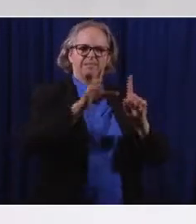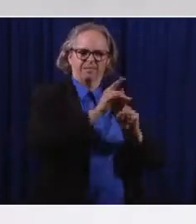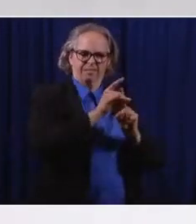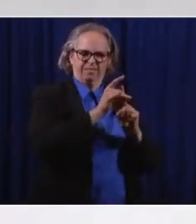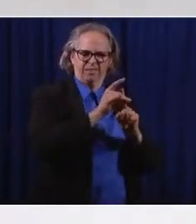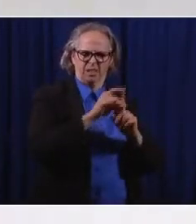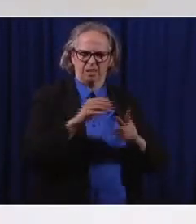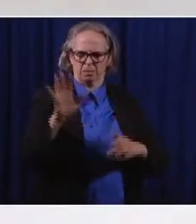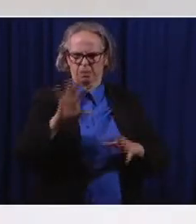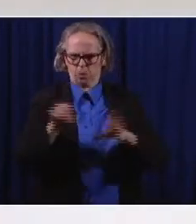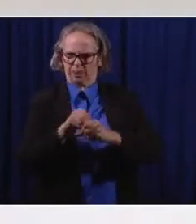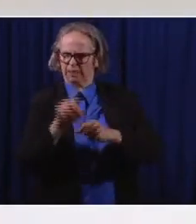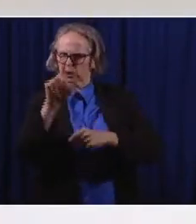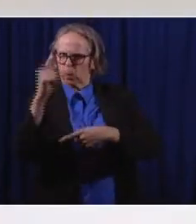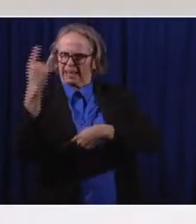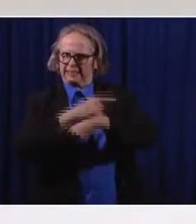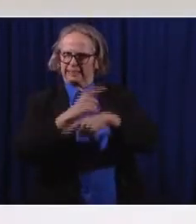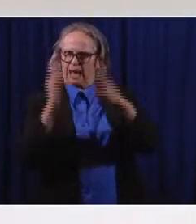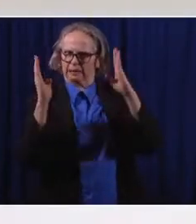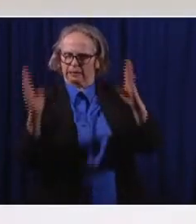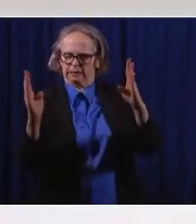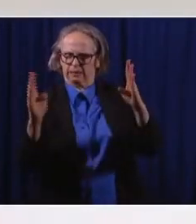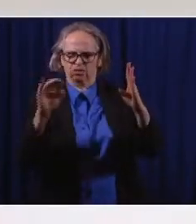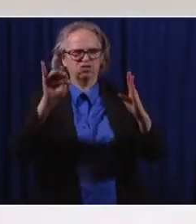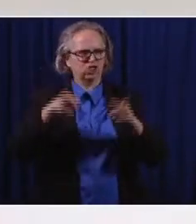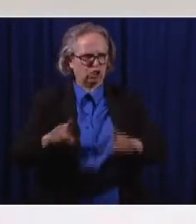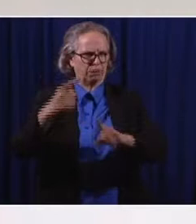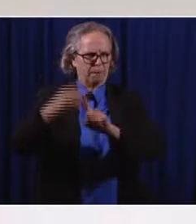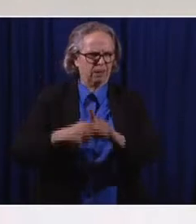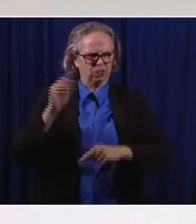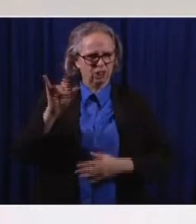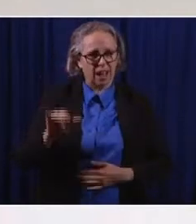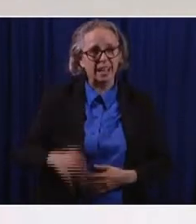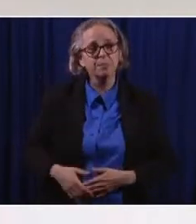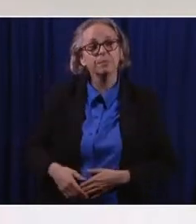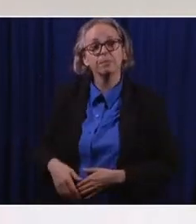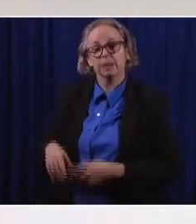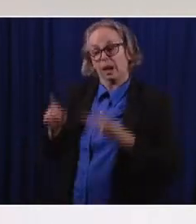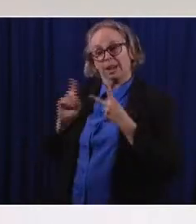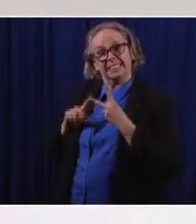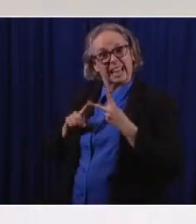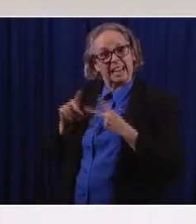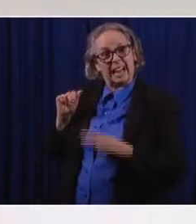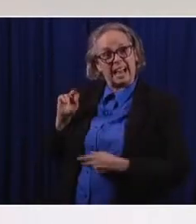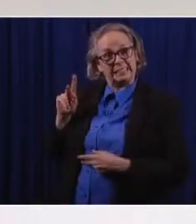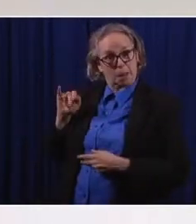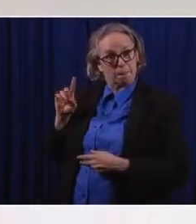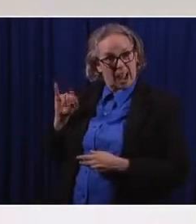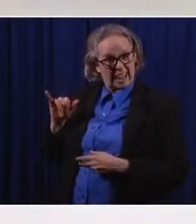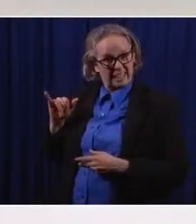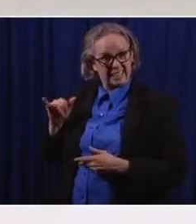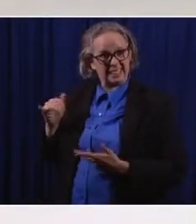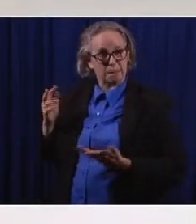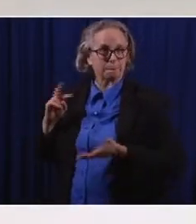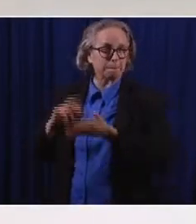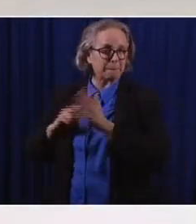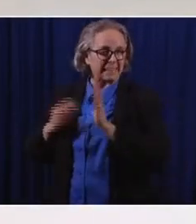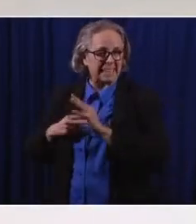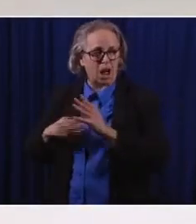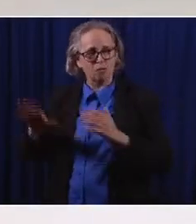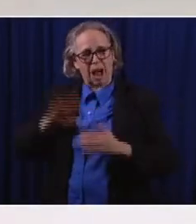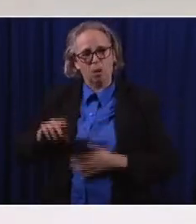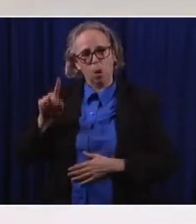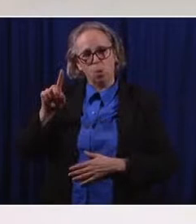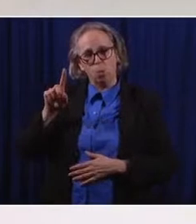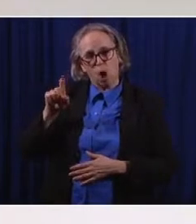Similarly, if you look for that at that 1.5% antibody prevalence, that corresponds to about 133,000 Ohio adults